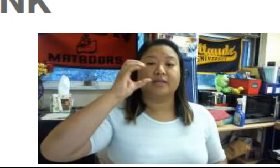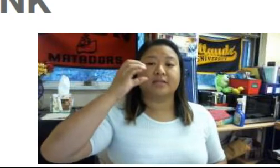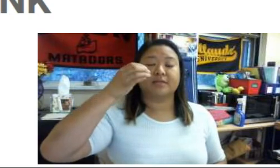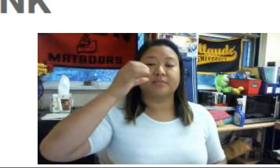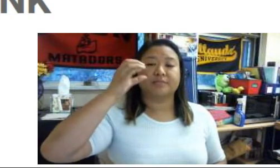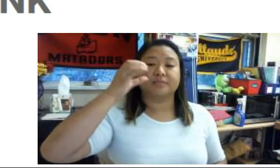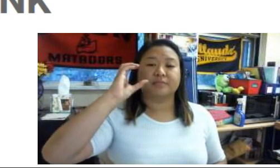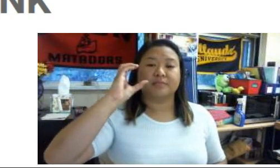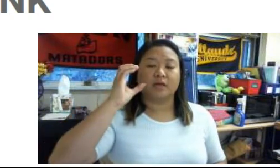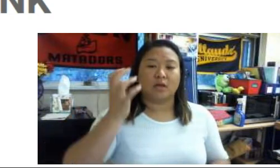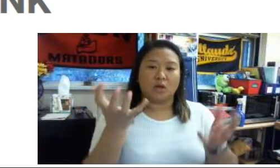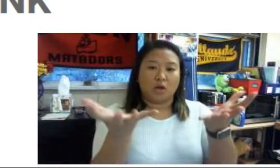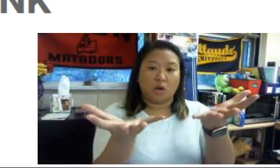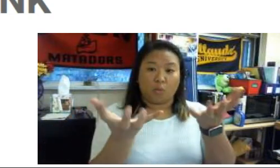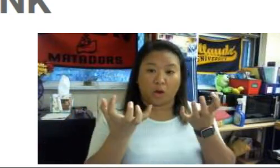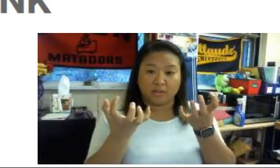drinks,